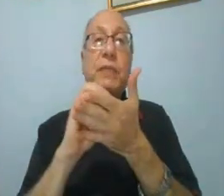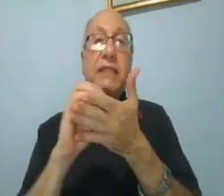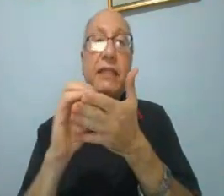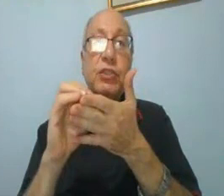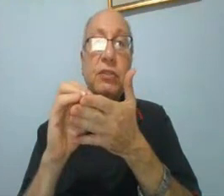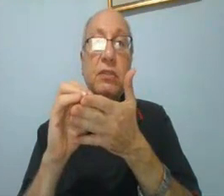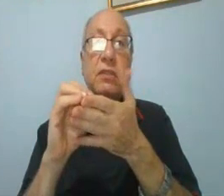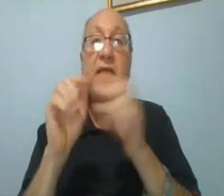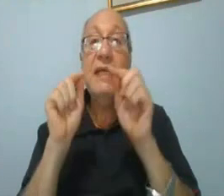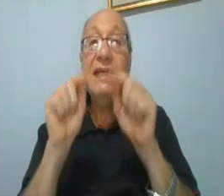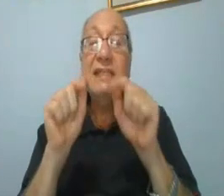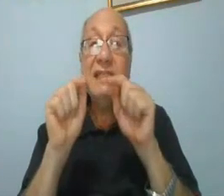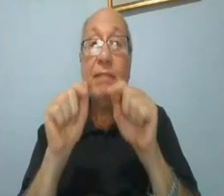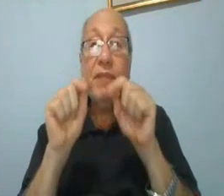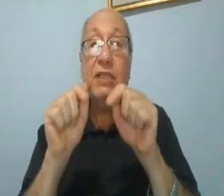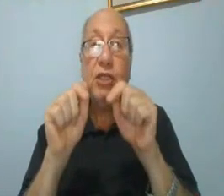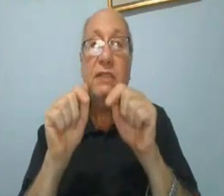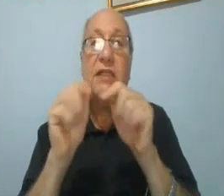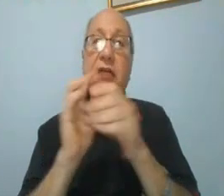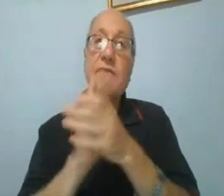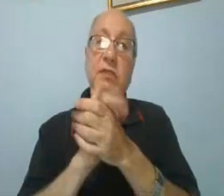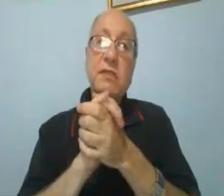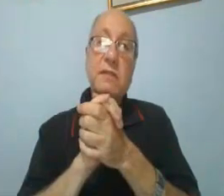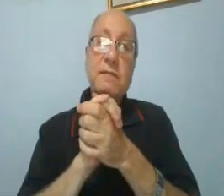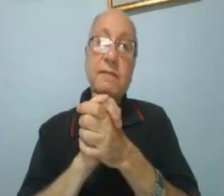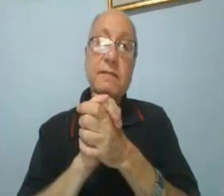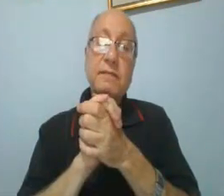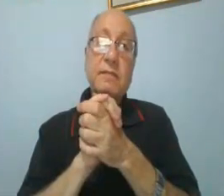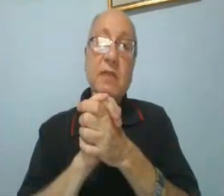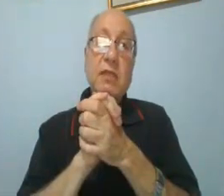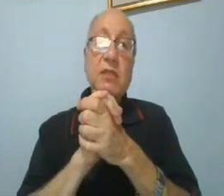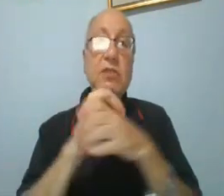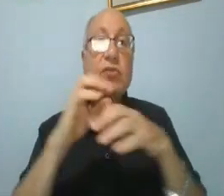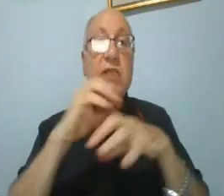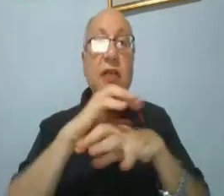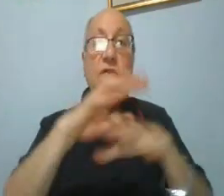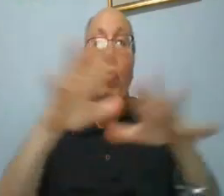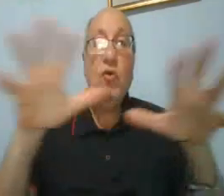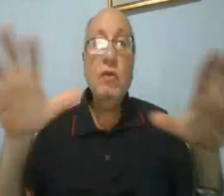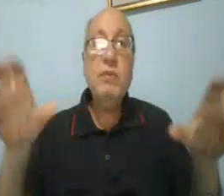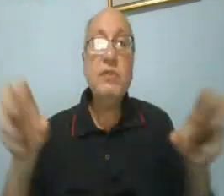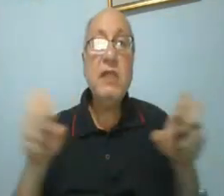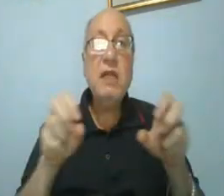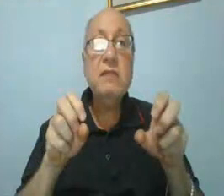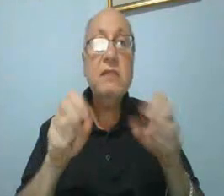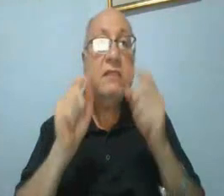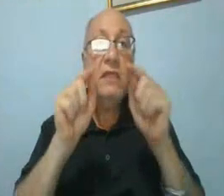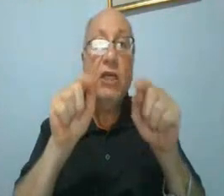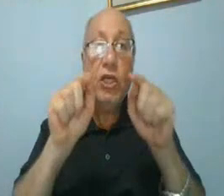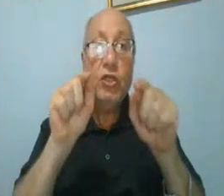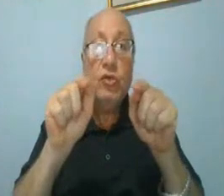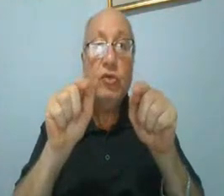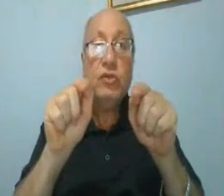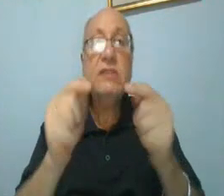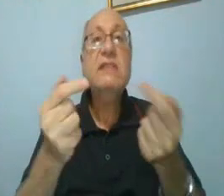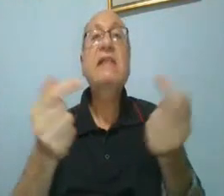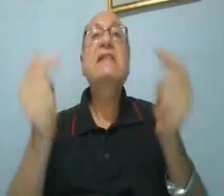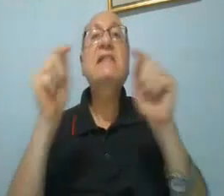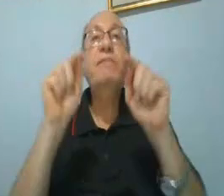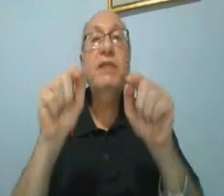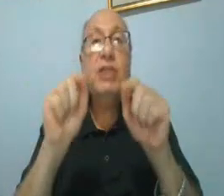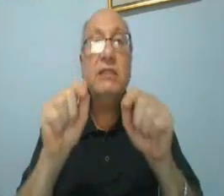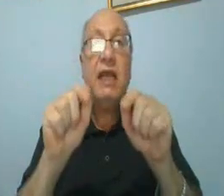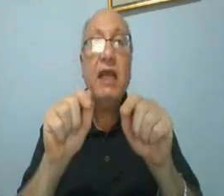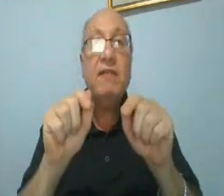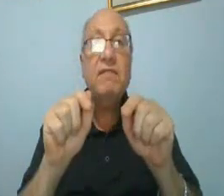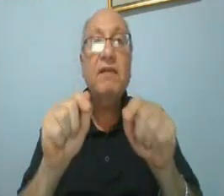Clear documentation in the patient records so that all personnel know that